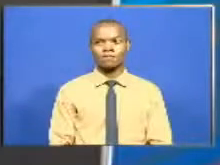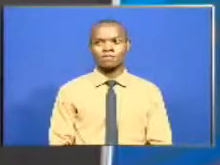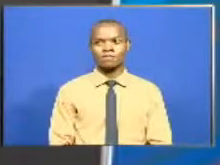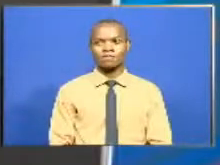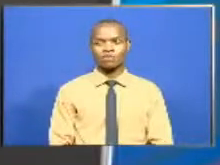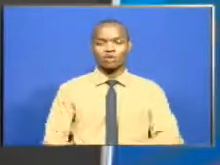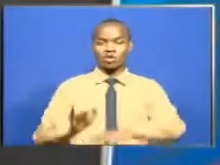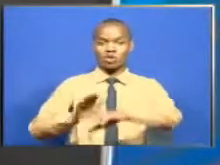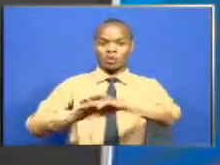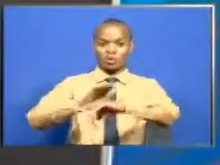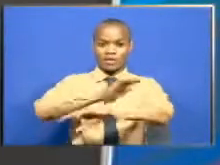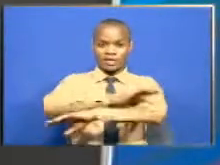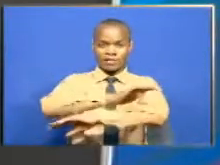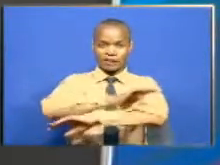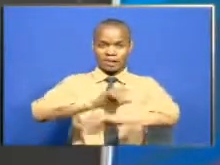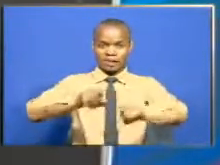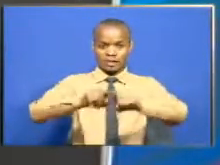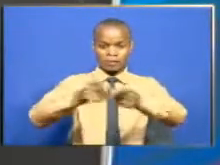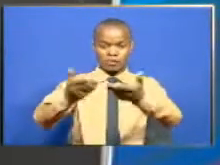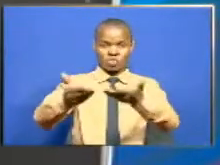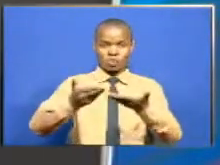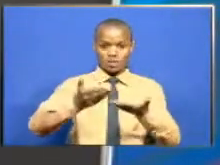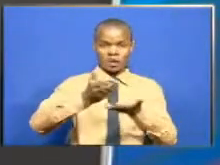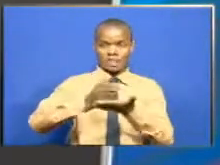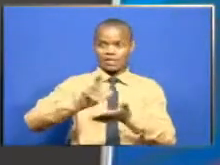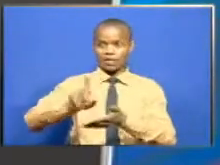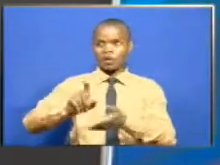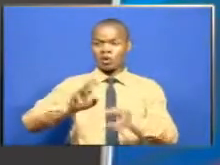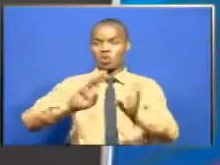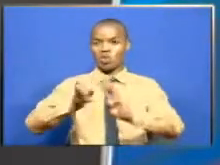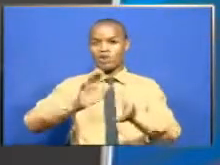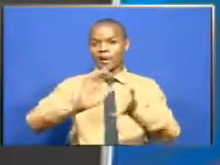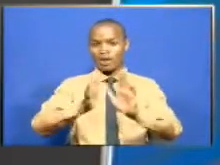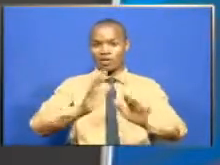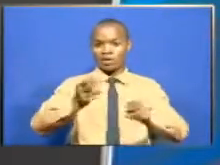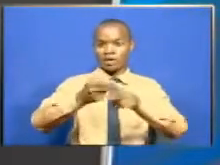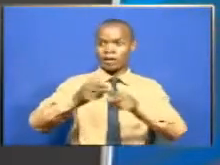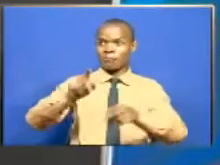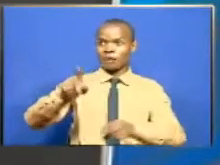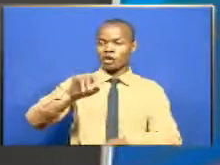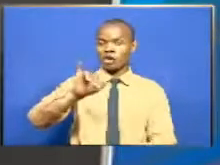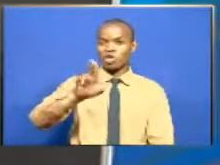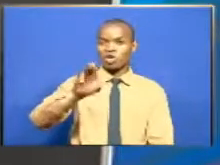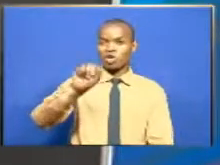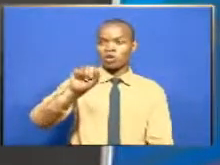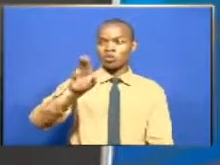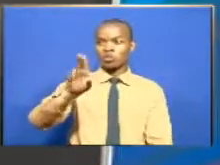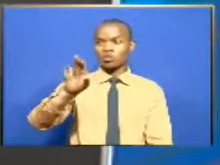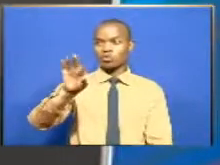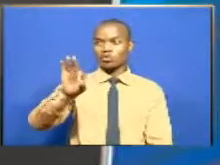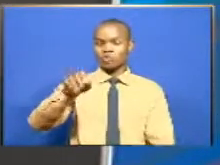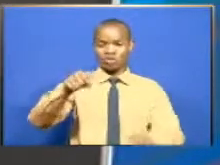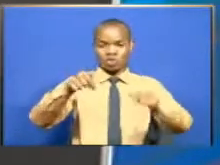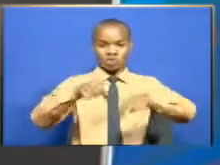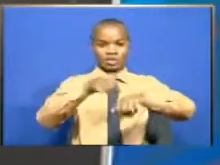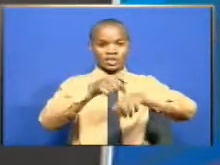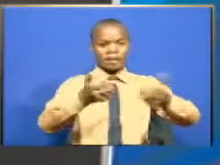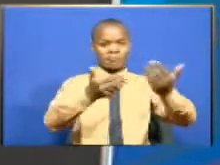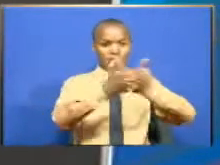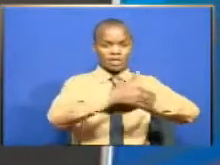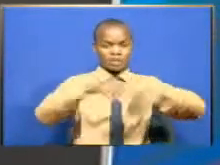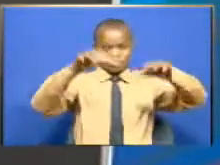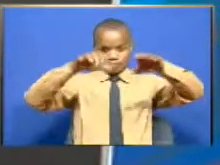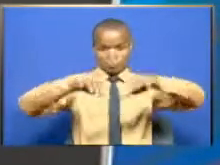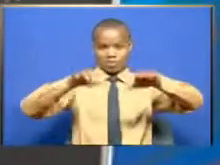A very good evening to you and a warm welcome to Channel One with the updates. My name is Yusuf Farah, and tonight rainfall is expected in